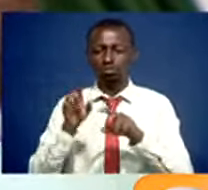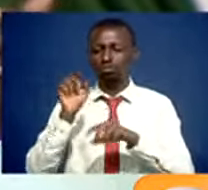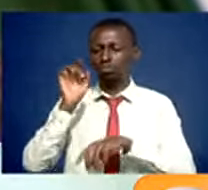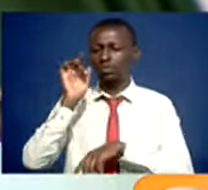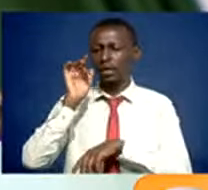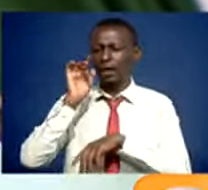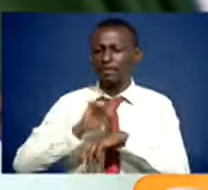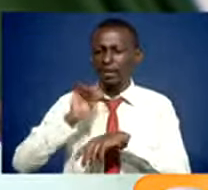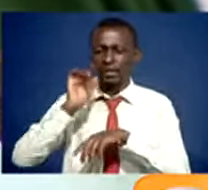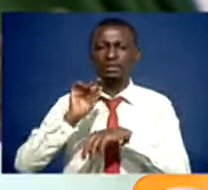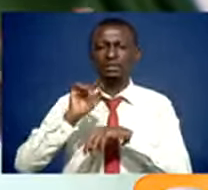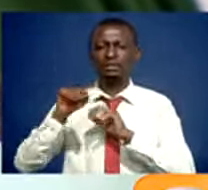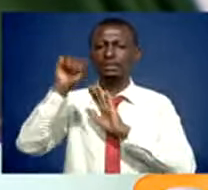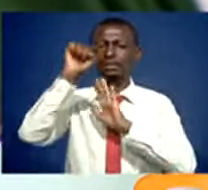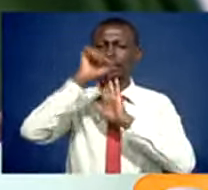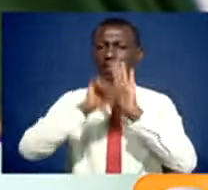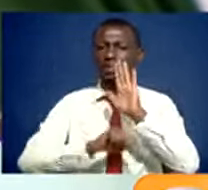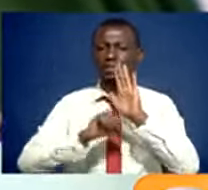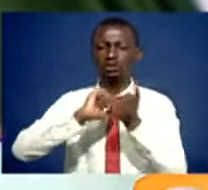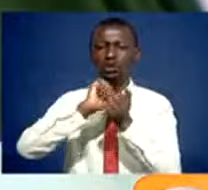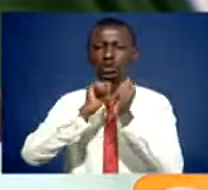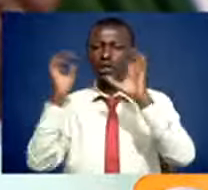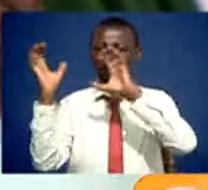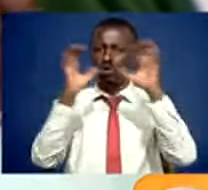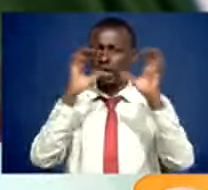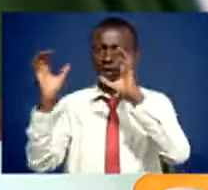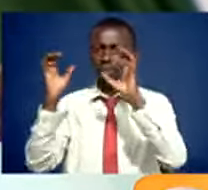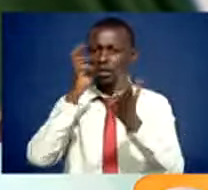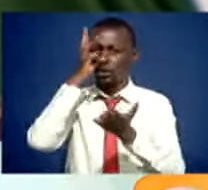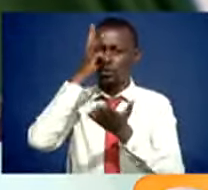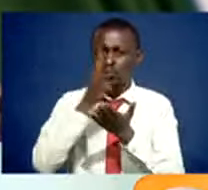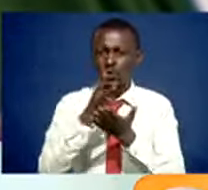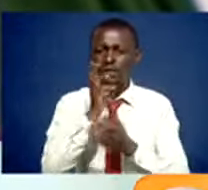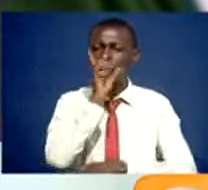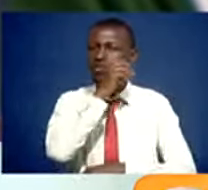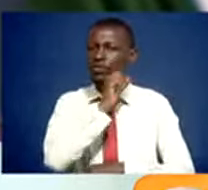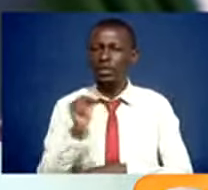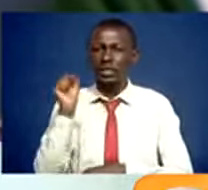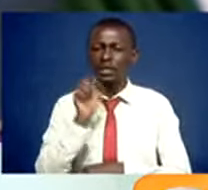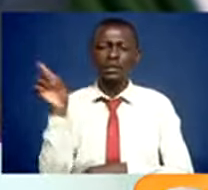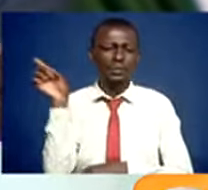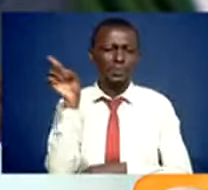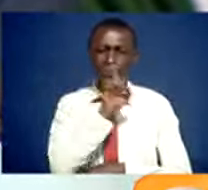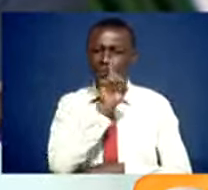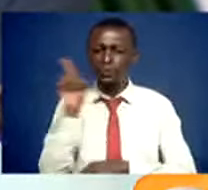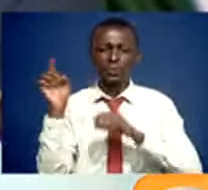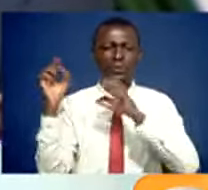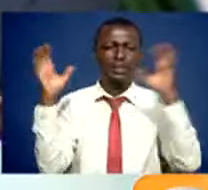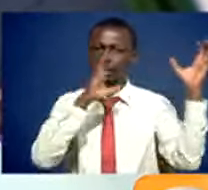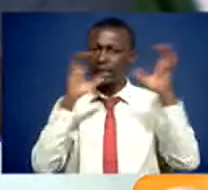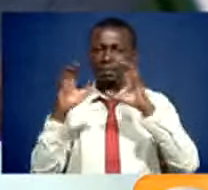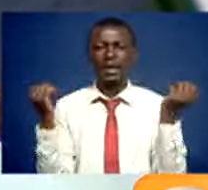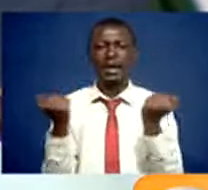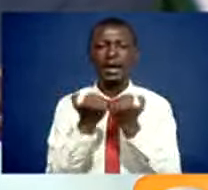of climate change, most notably through extreme climatic phenomena. Last year, a long,